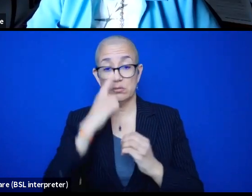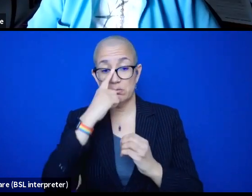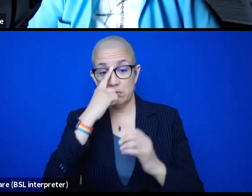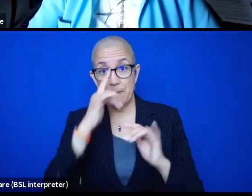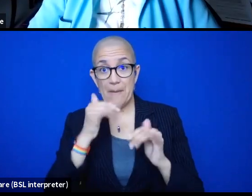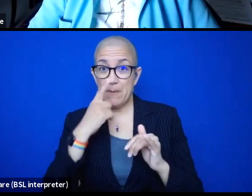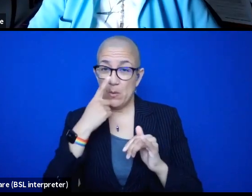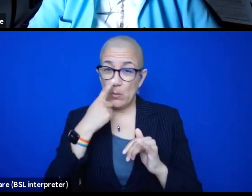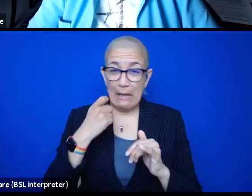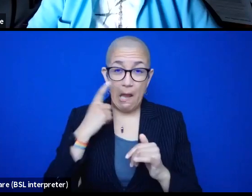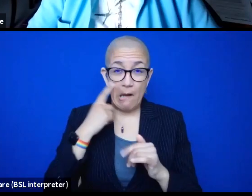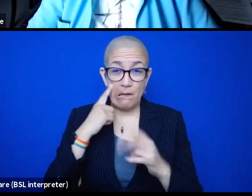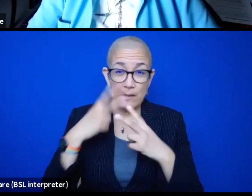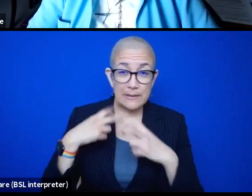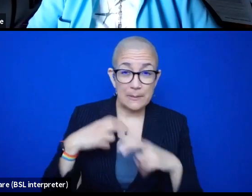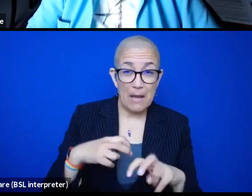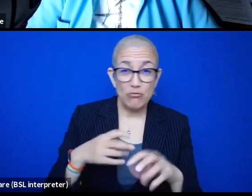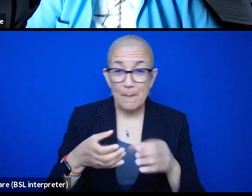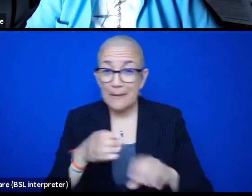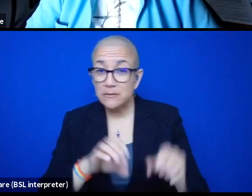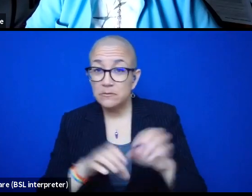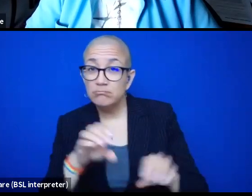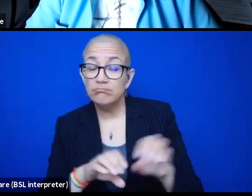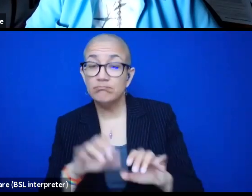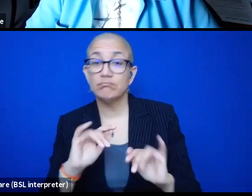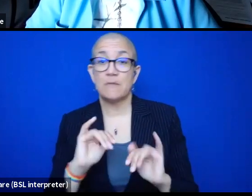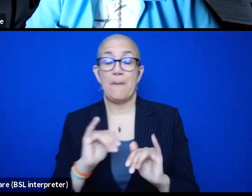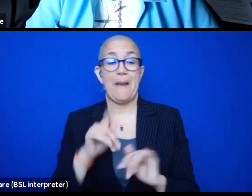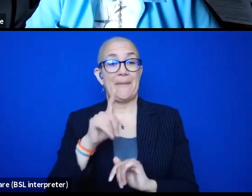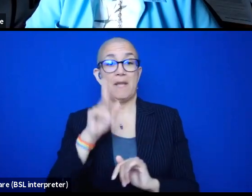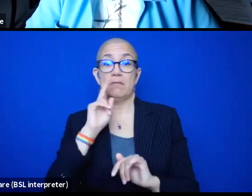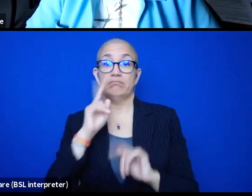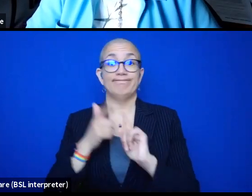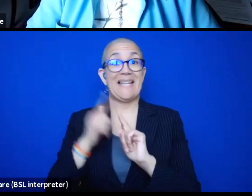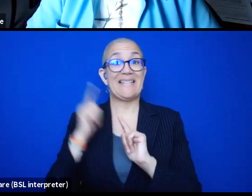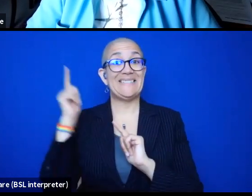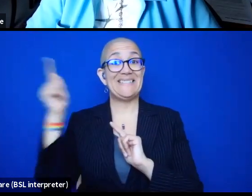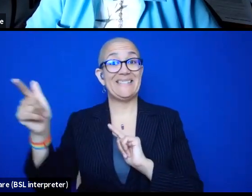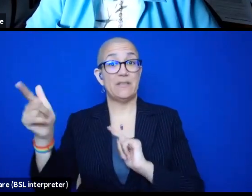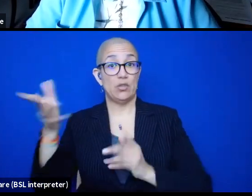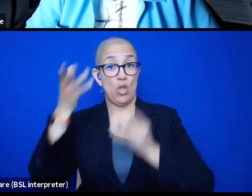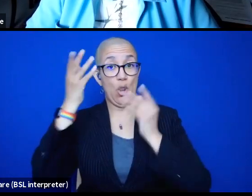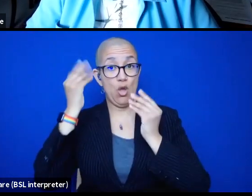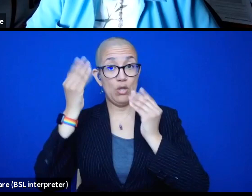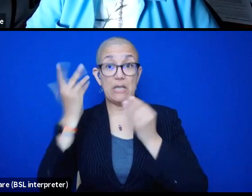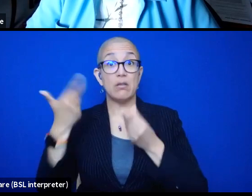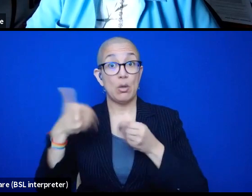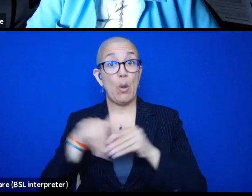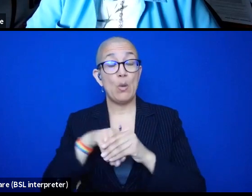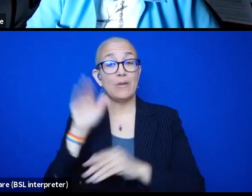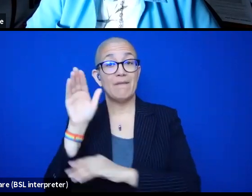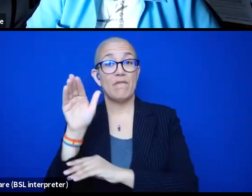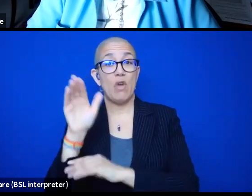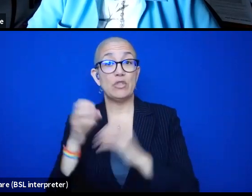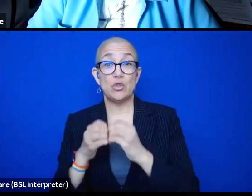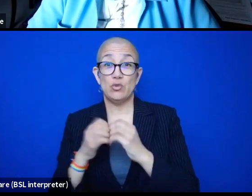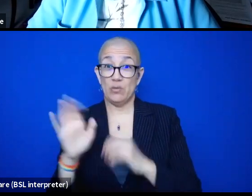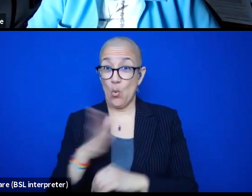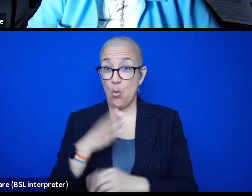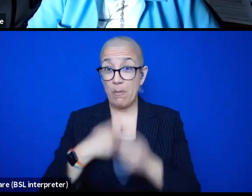bit. Maybe we can experiment with distance learning, including with foreign students. We're all getting used to Zoom, aren't